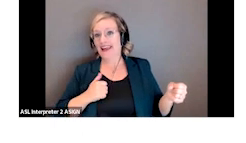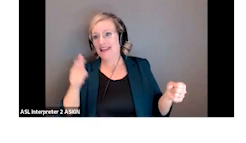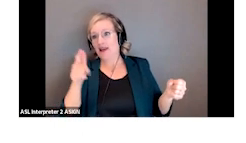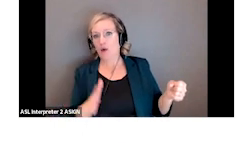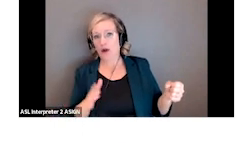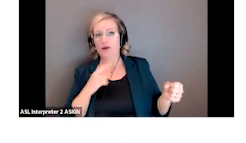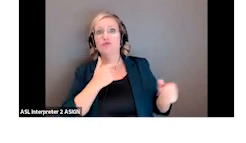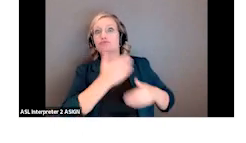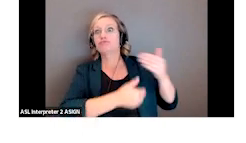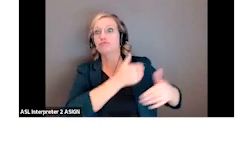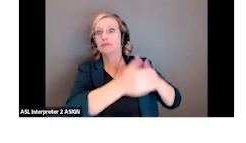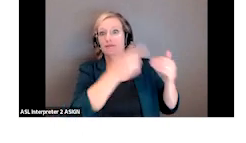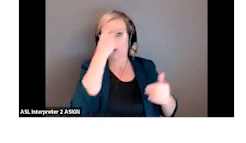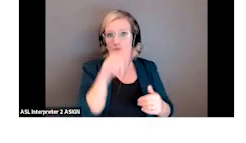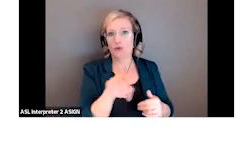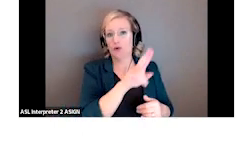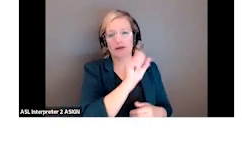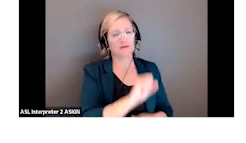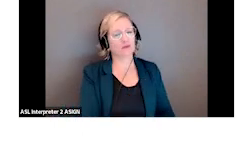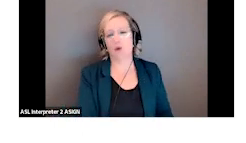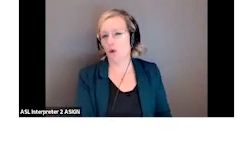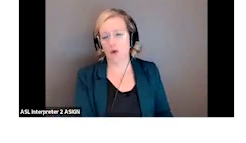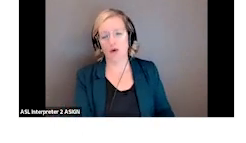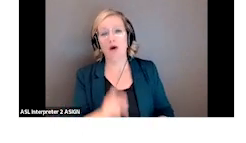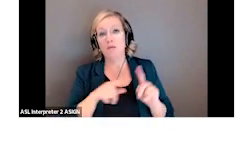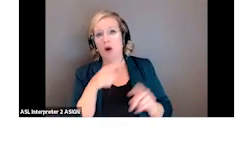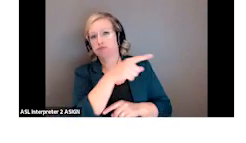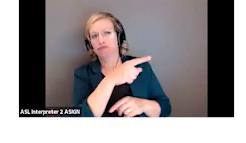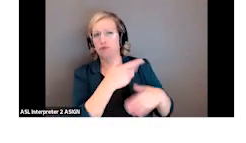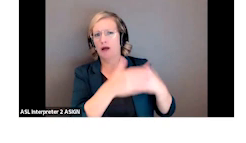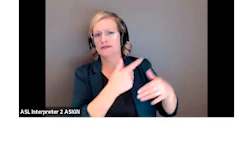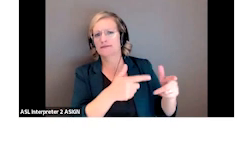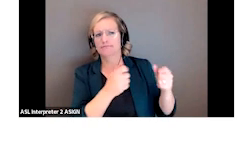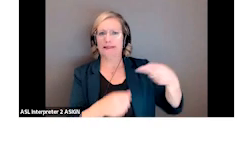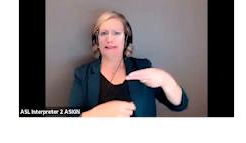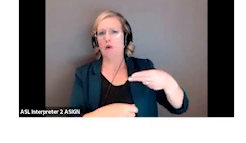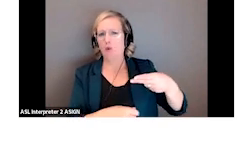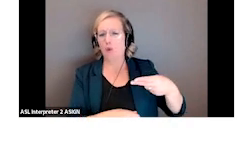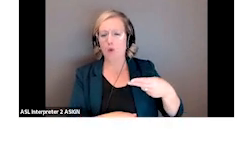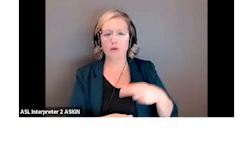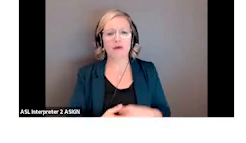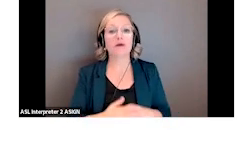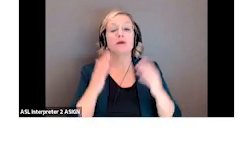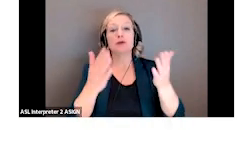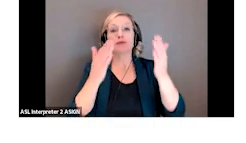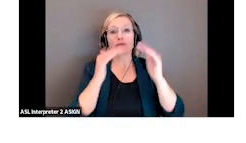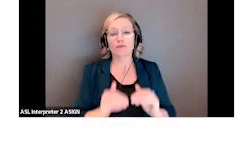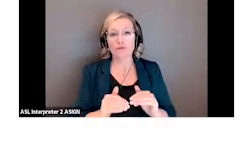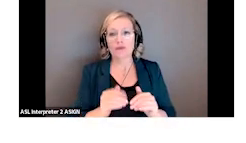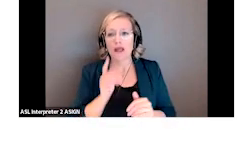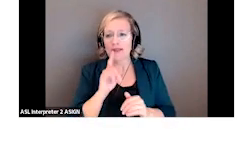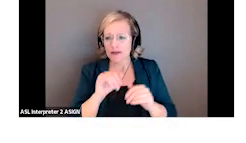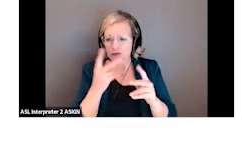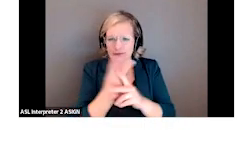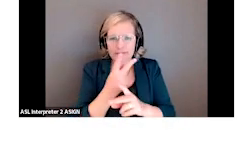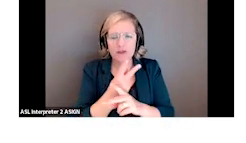absolutely, it is faster for certain. Okay. And then how am I budgeting in the new low inventory level fee for your product? So